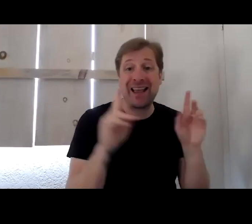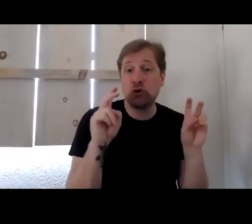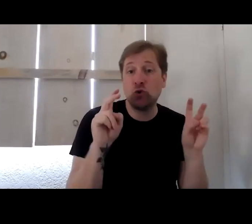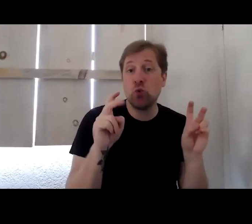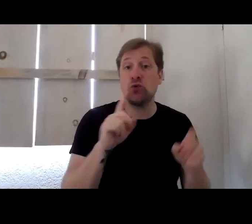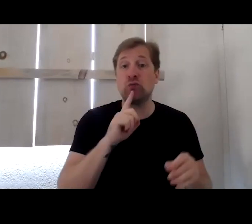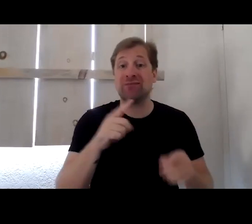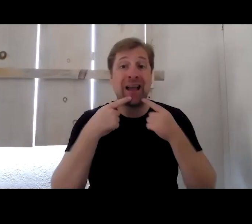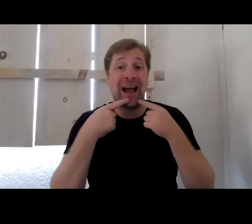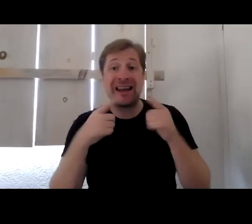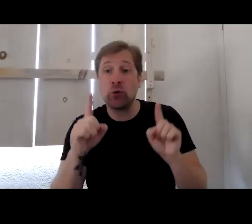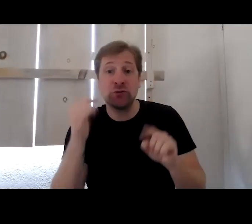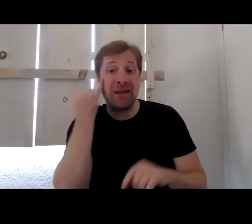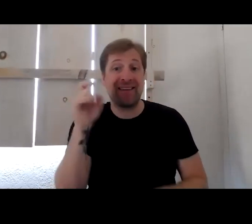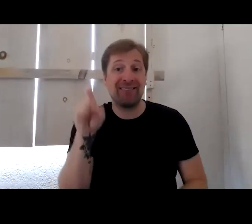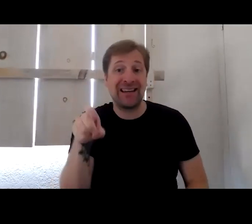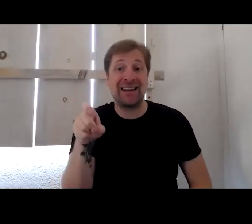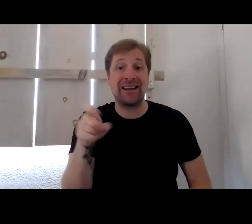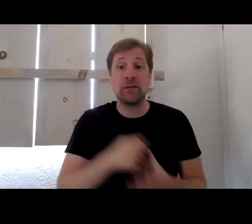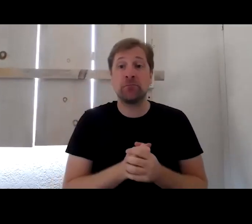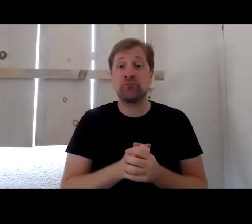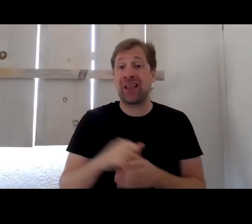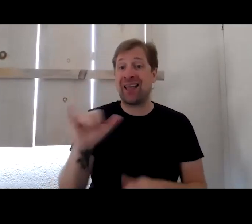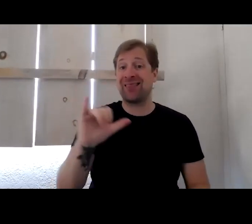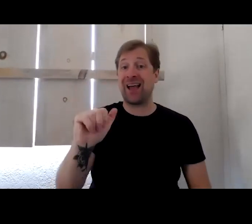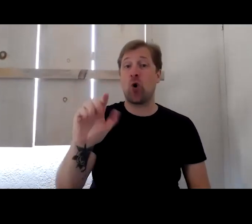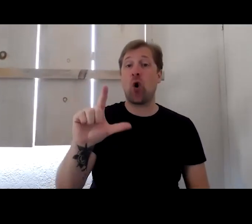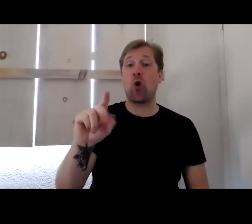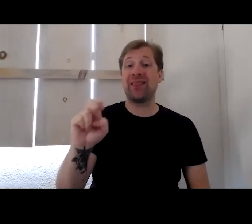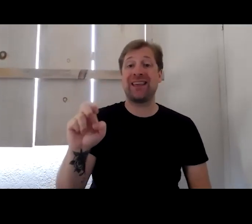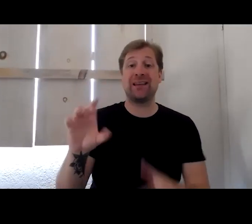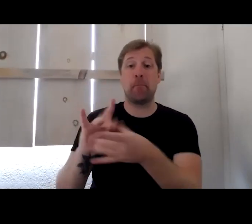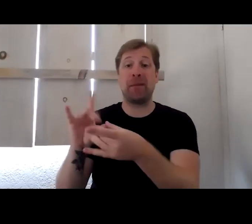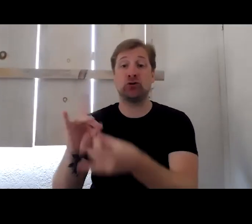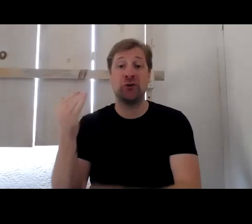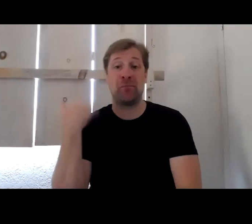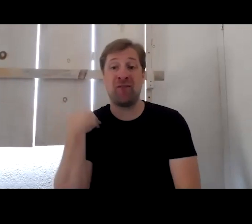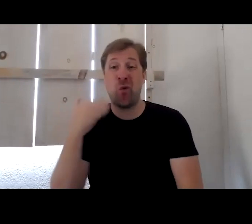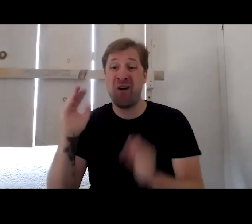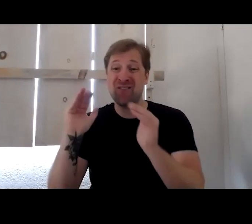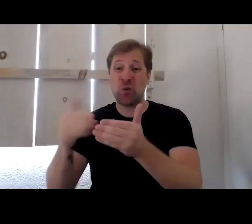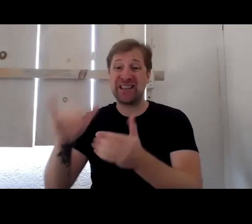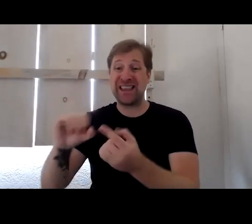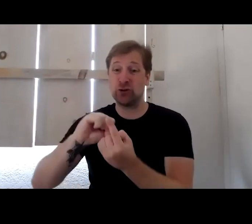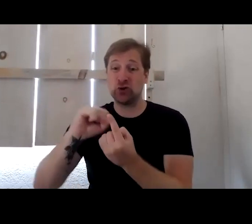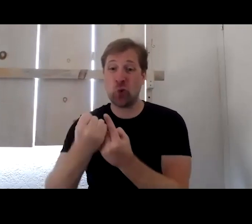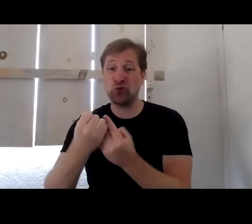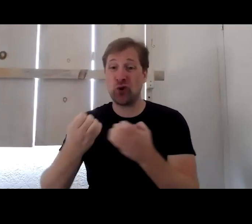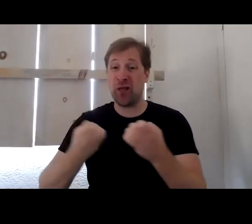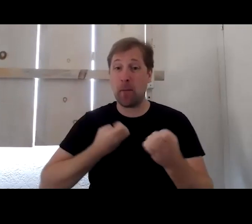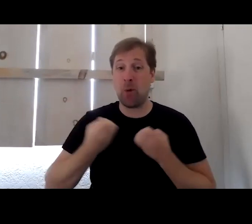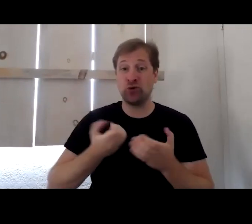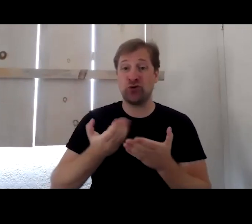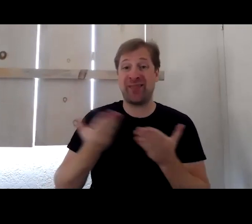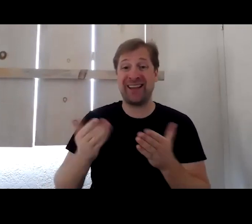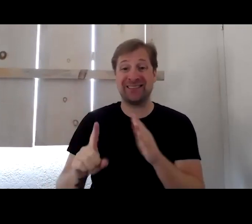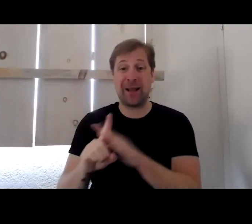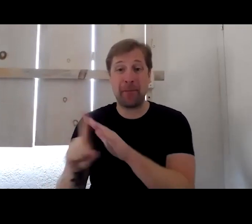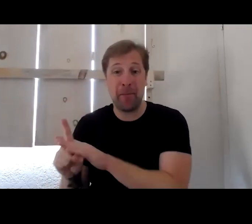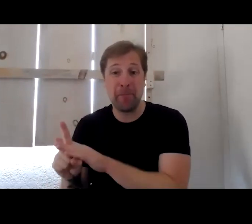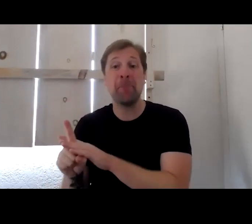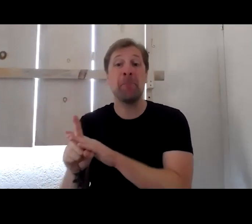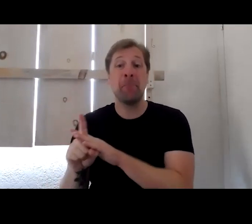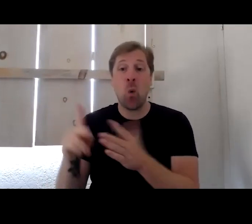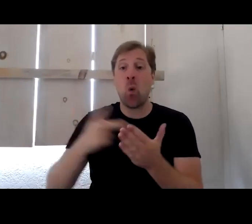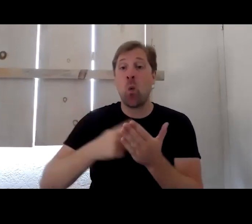necessary announcements, and as Arlene mentioned earlier, focusing on the socio-emotional issues that may be coming up, or a program that your school